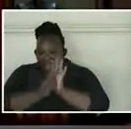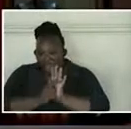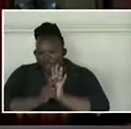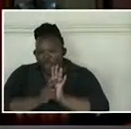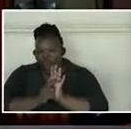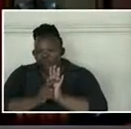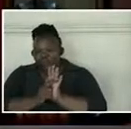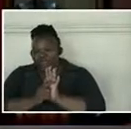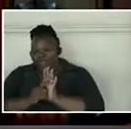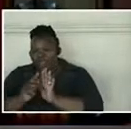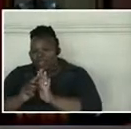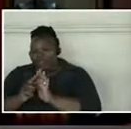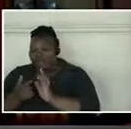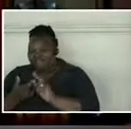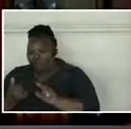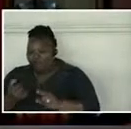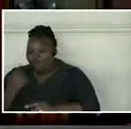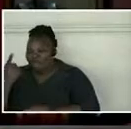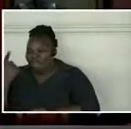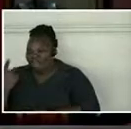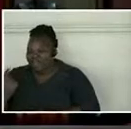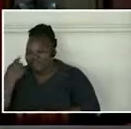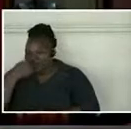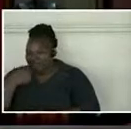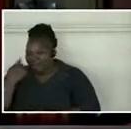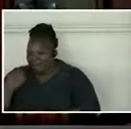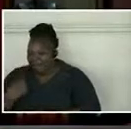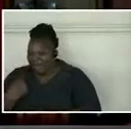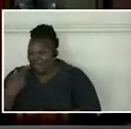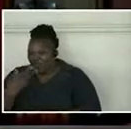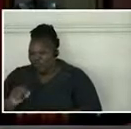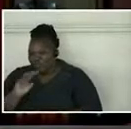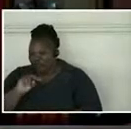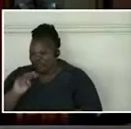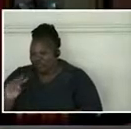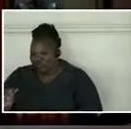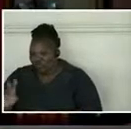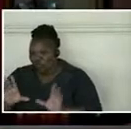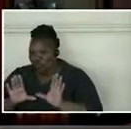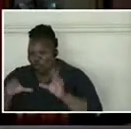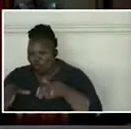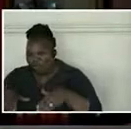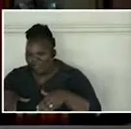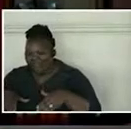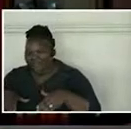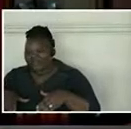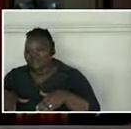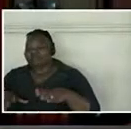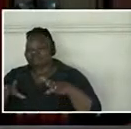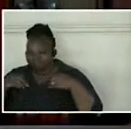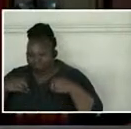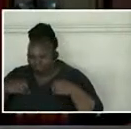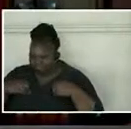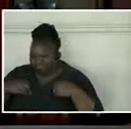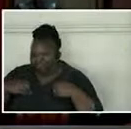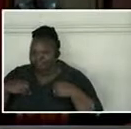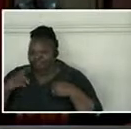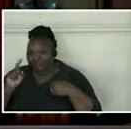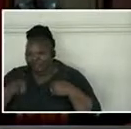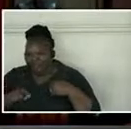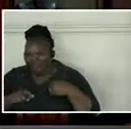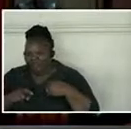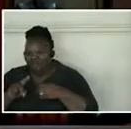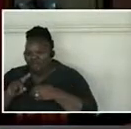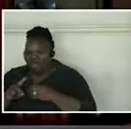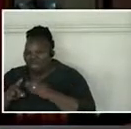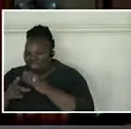april 2022 the committee acknowledges that the department is maintaining focus its key mandates